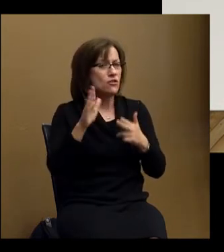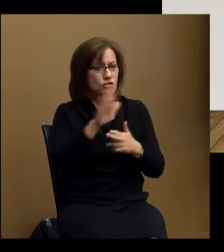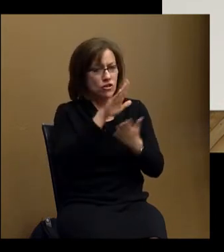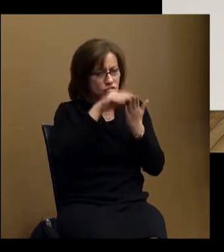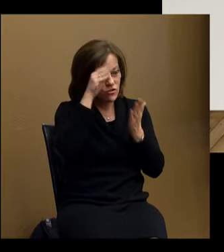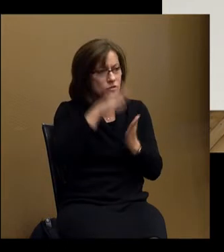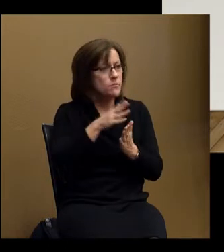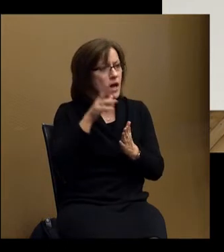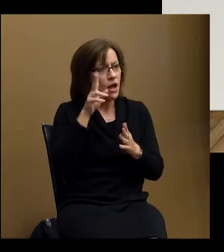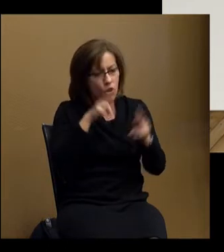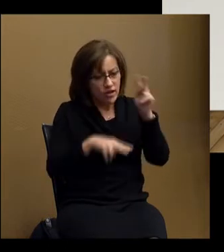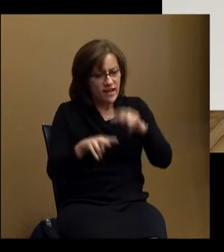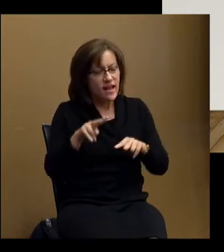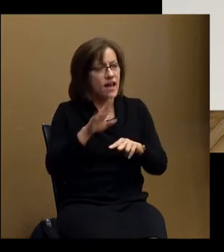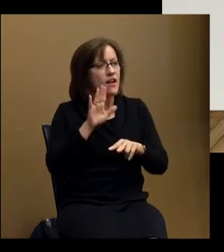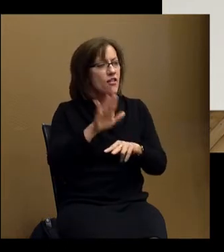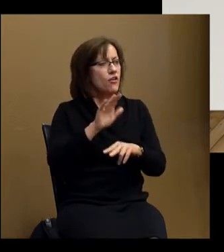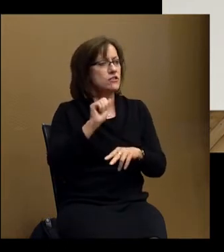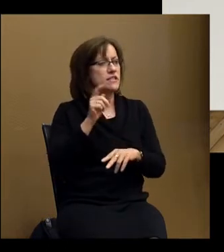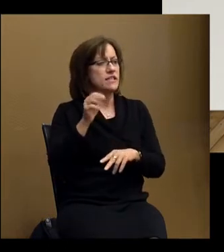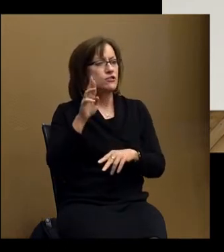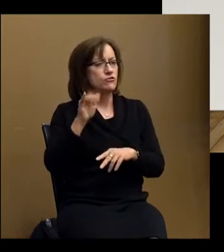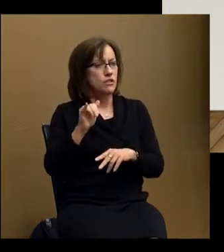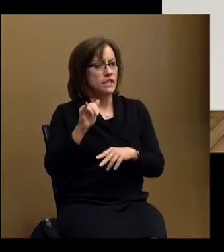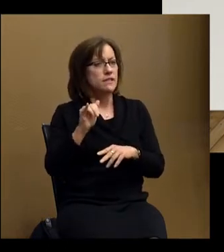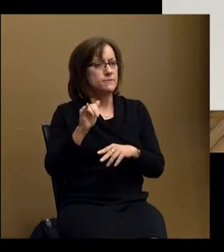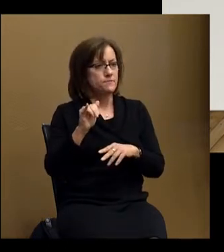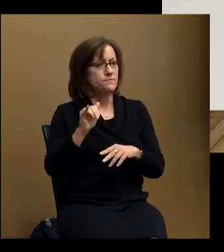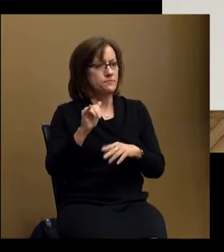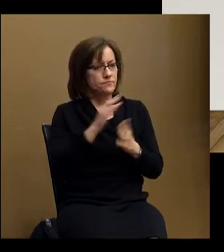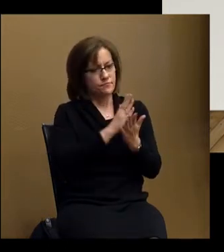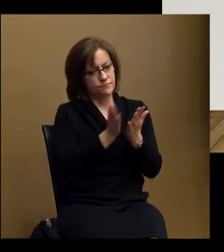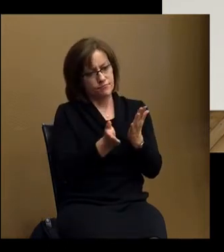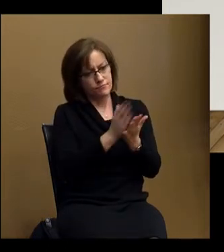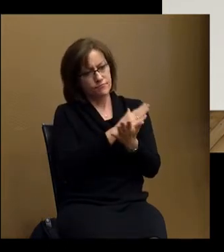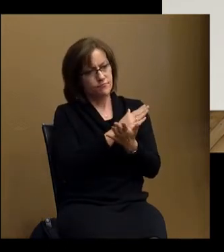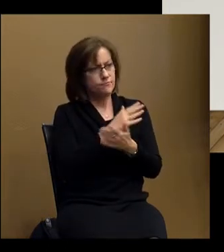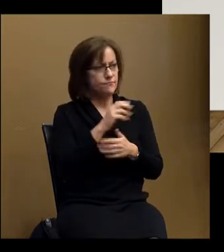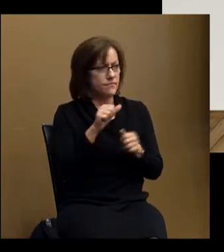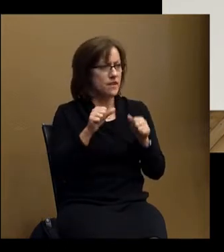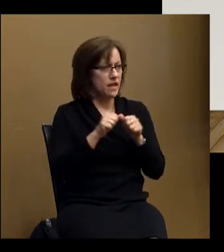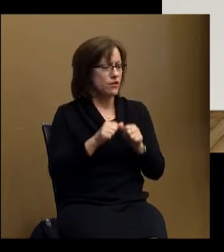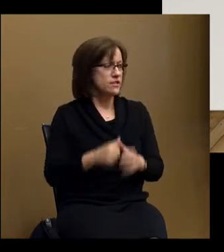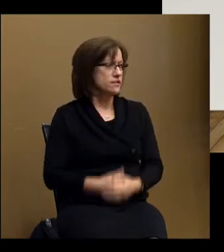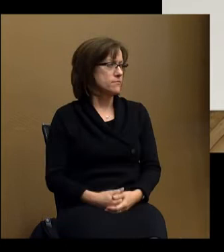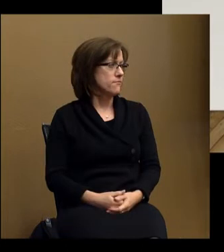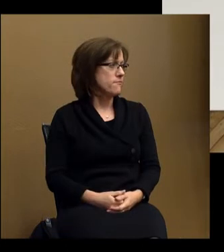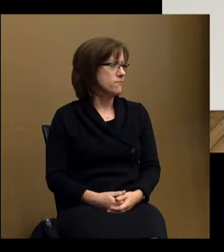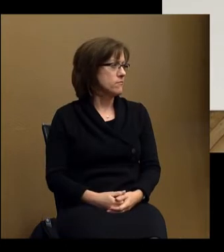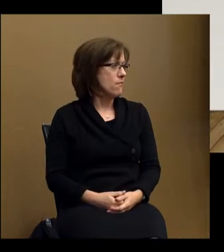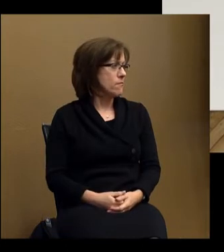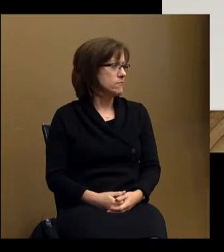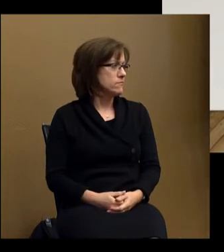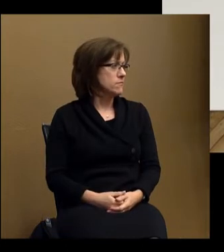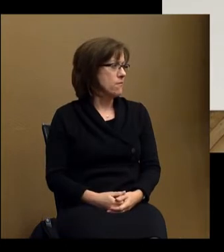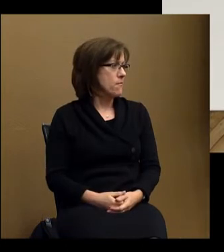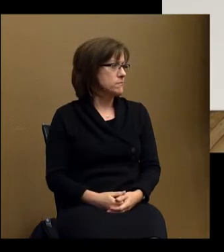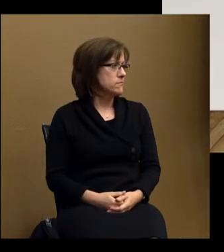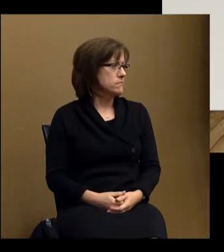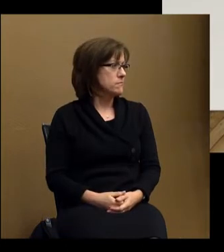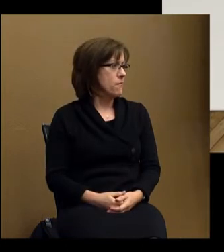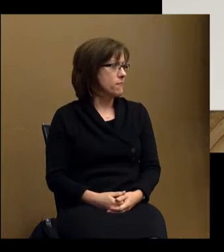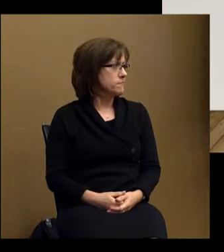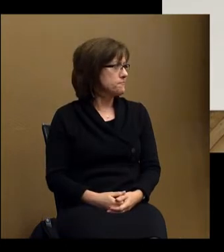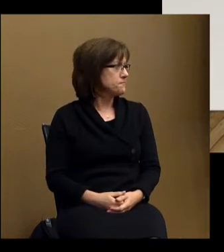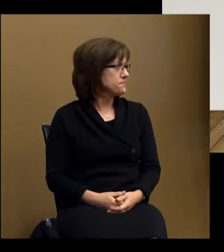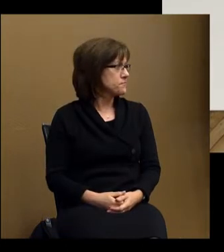their sensory components, but by looking across those areas. And as I come down here and look, only because